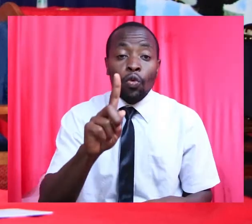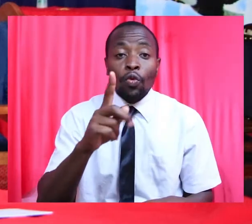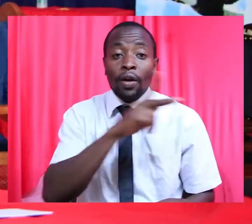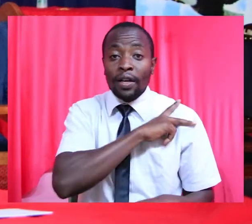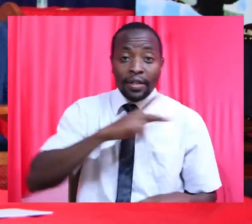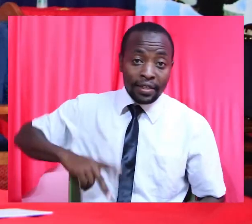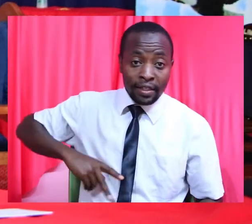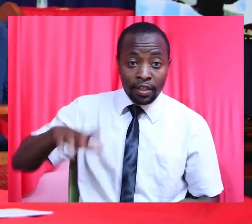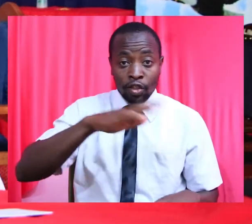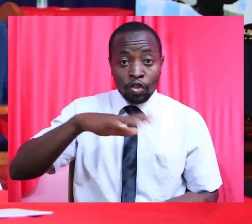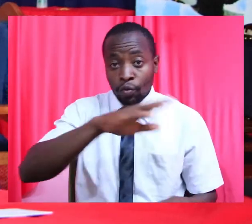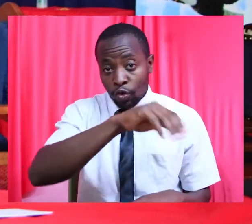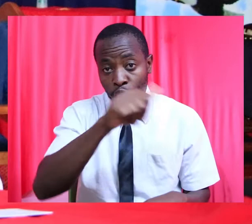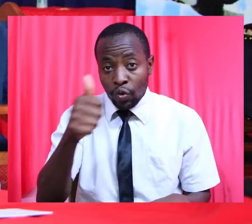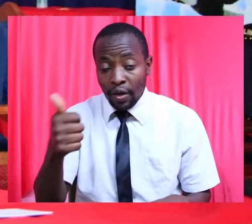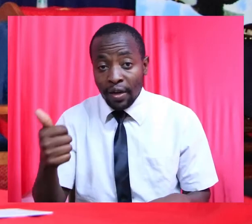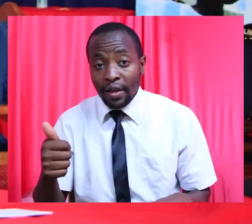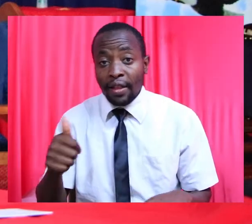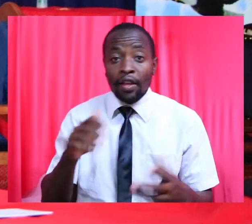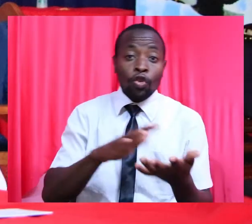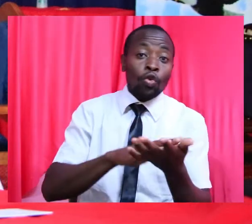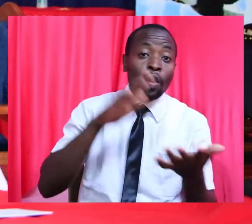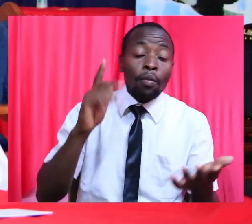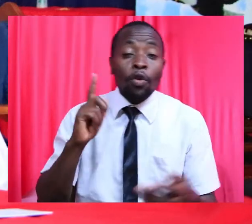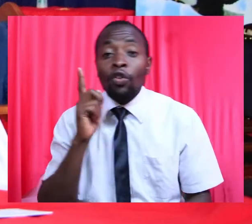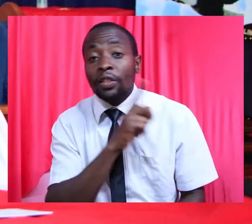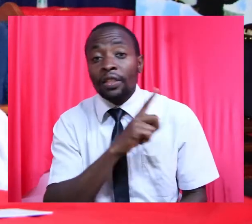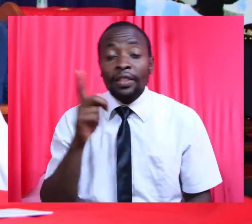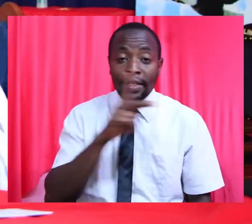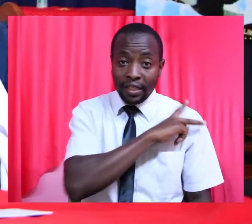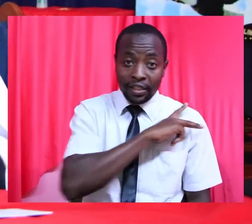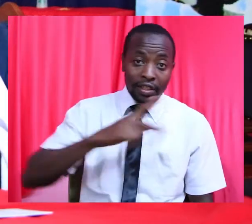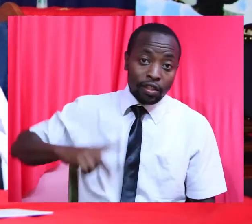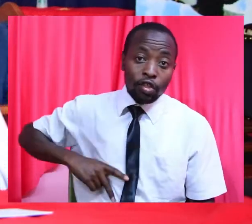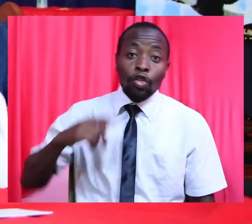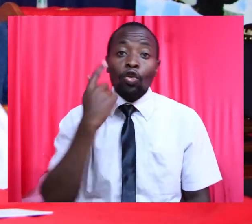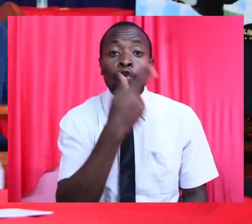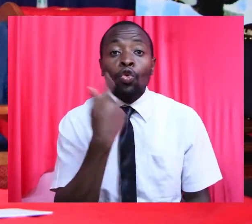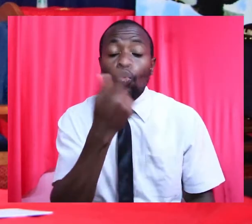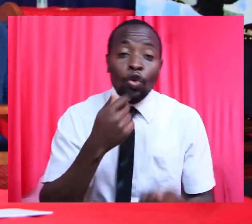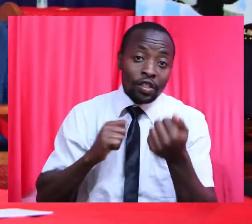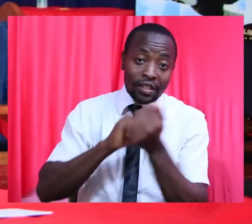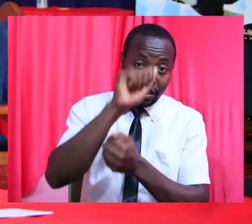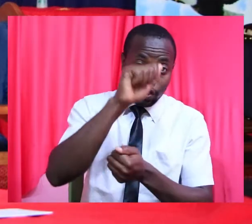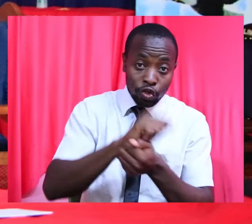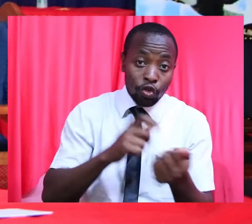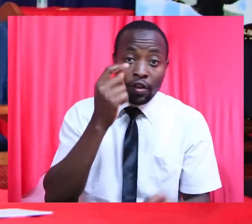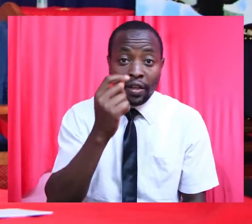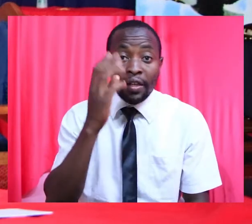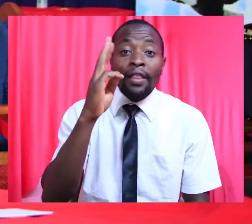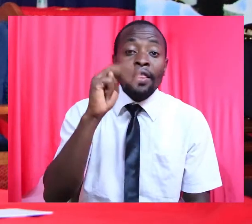a new king who was even more dangerous, who was actually devouring them, eating off their flesh and